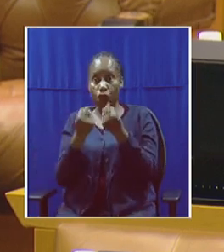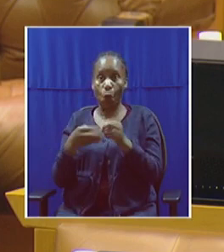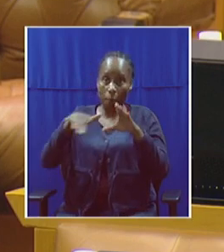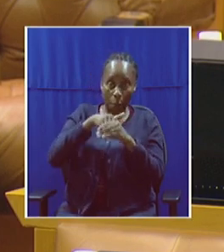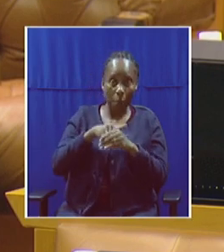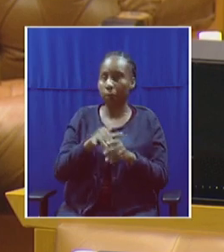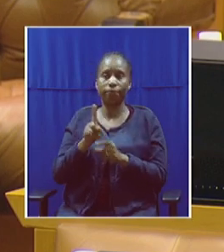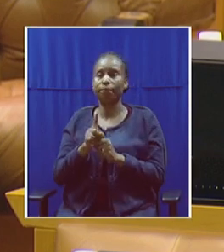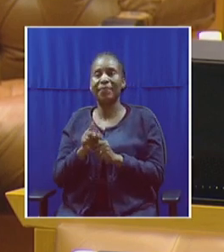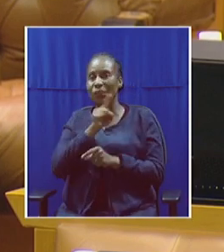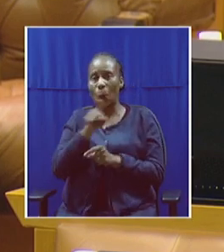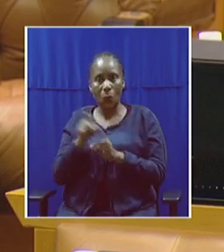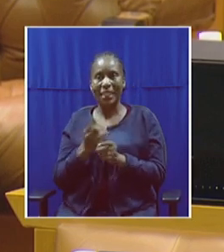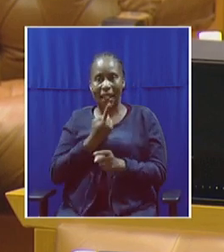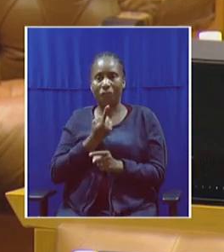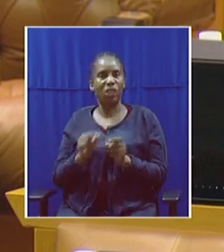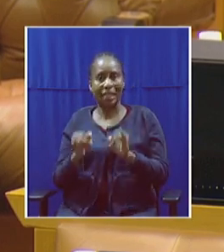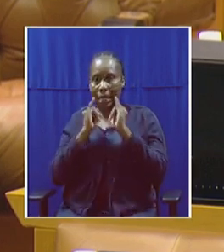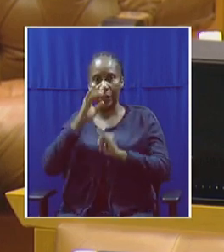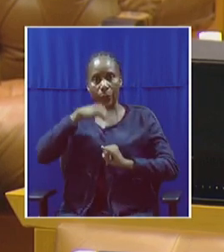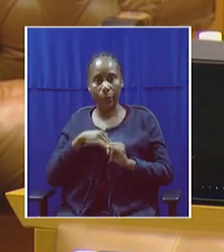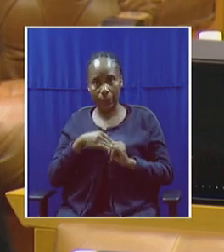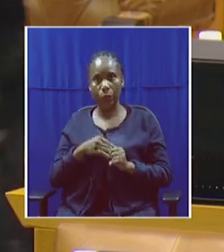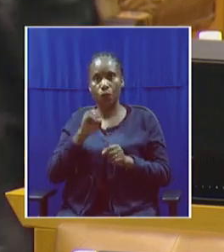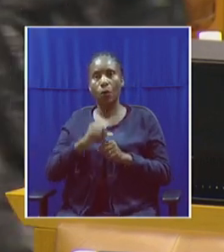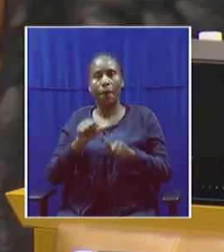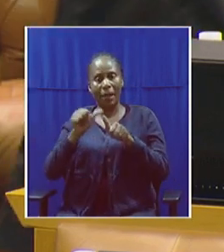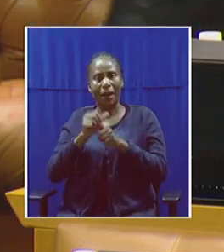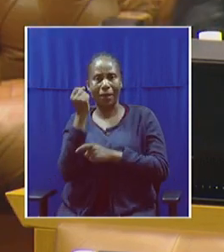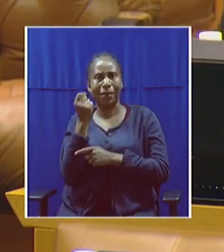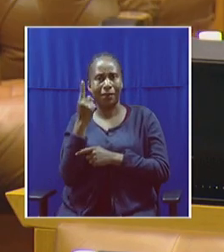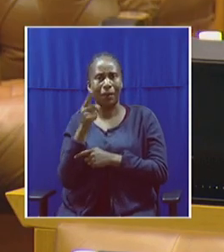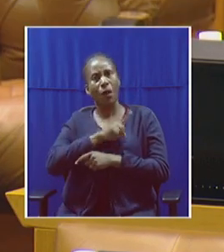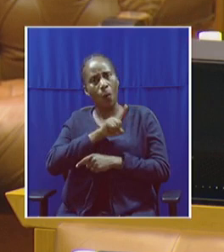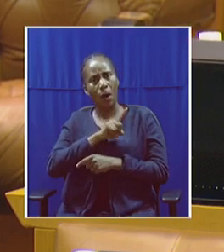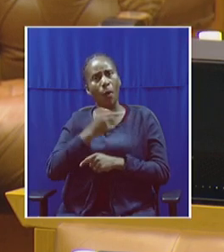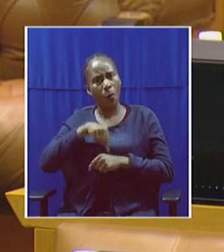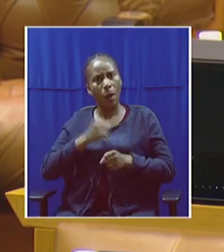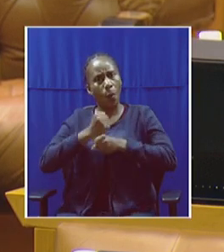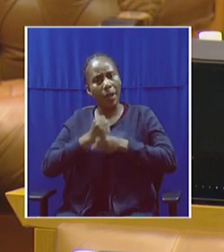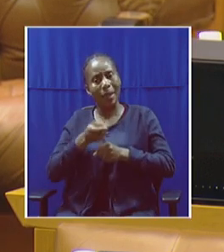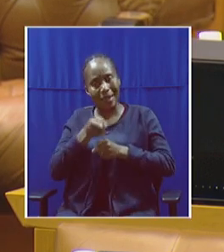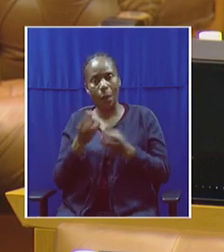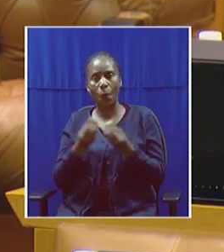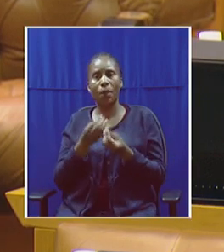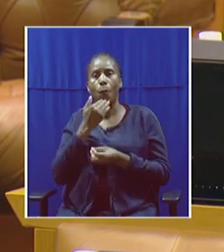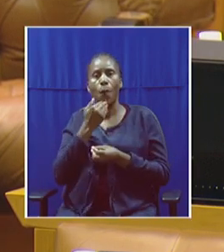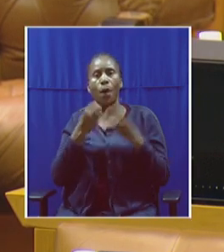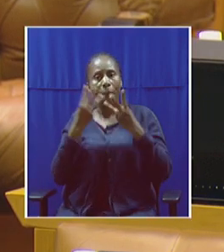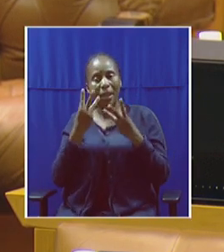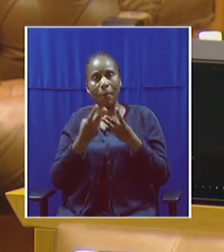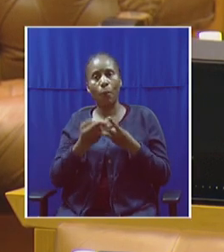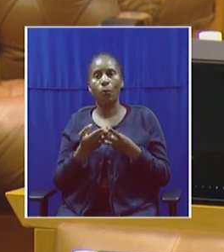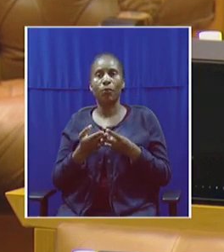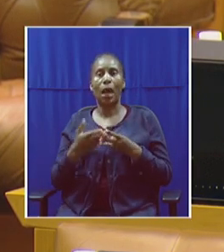training in relation to these people so that they can better understand because you are dealing here with people who are now administering